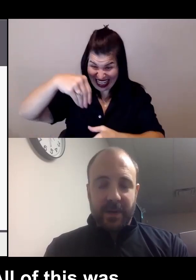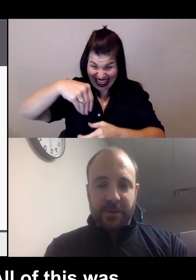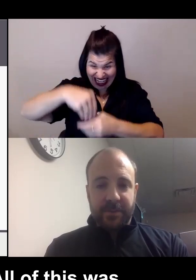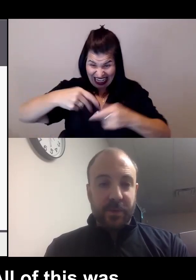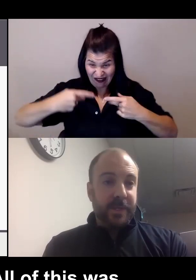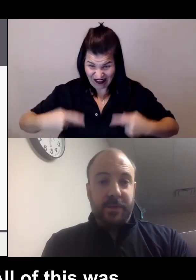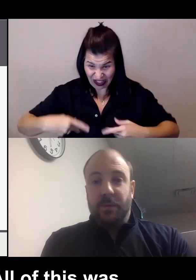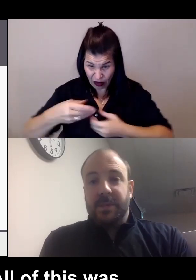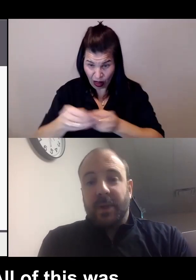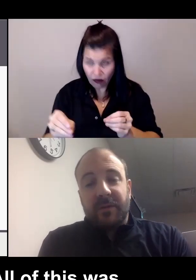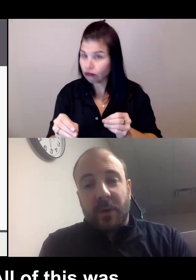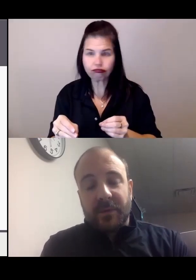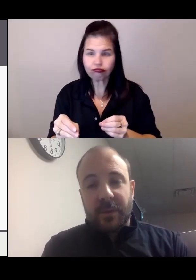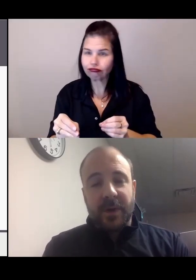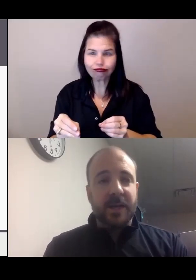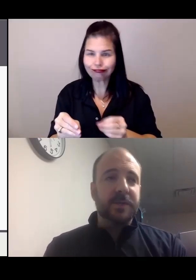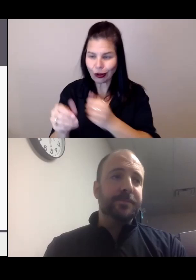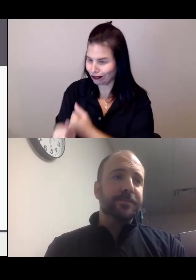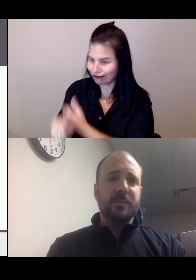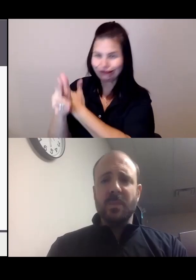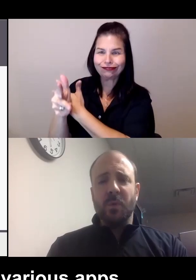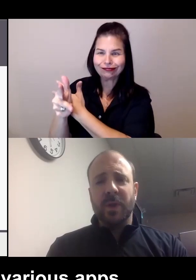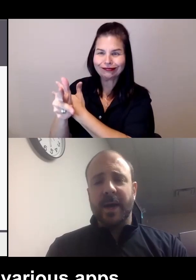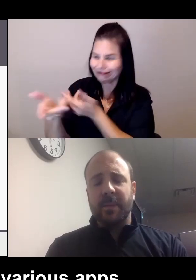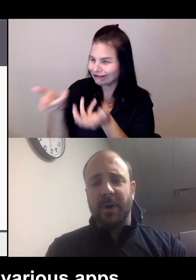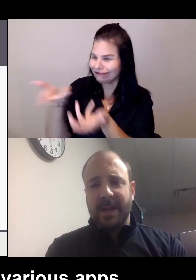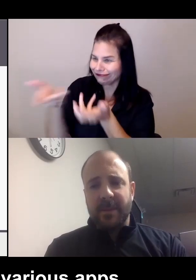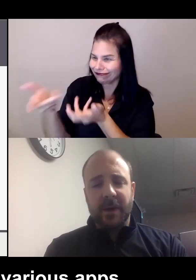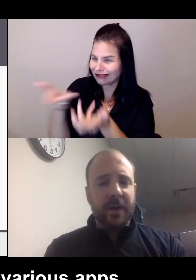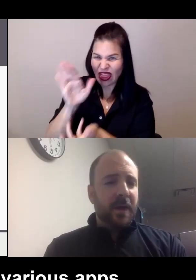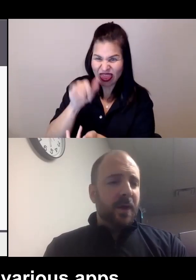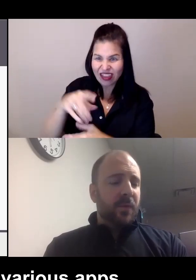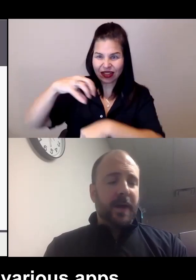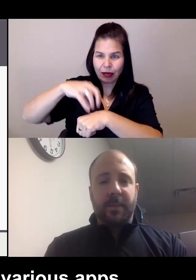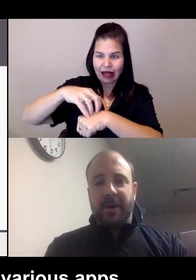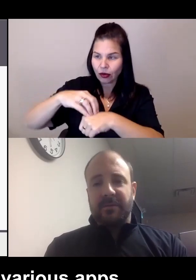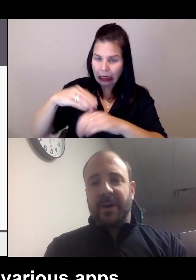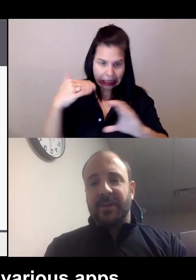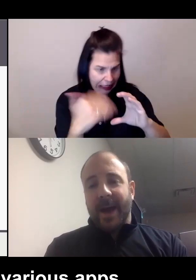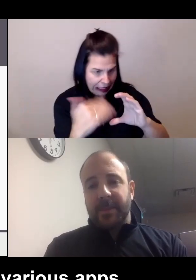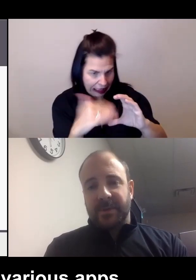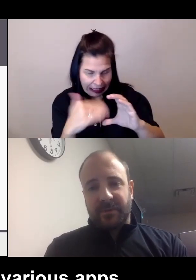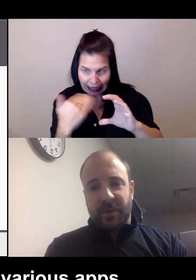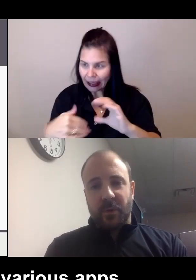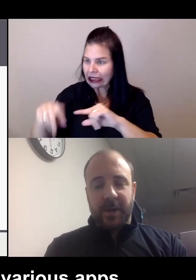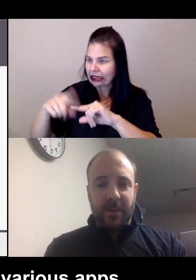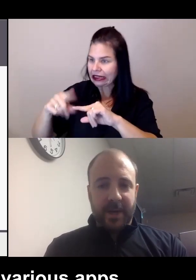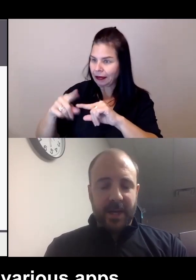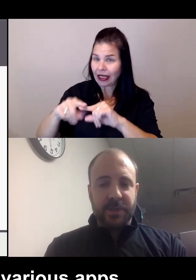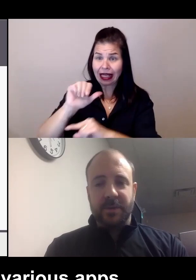Zoom videos, using Zoom as a platform of communication, relying upon email, relying upon various apps